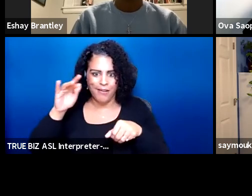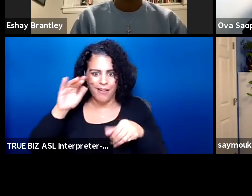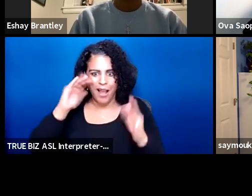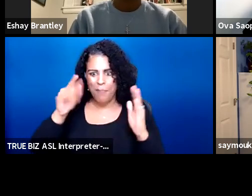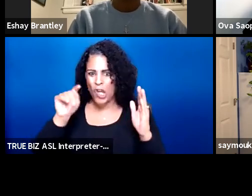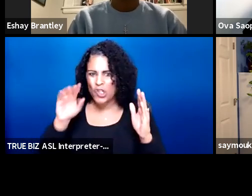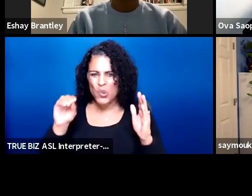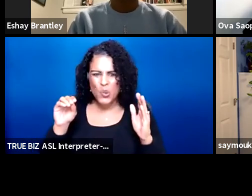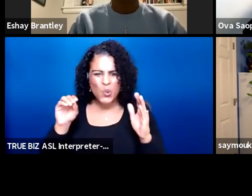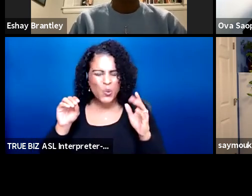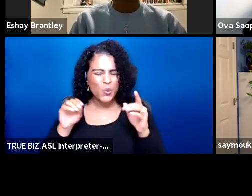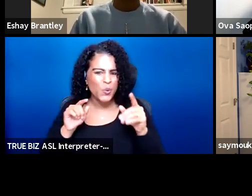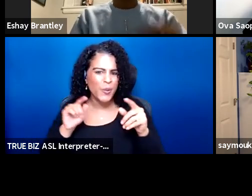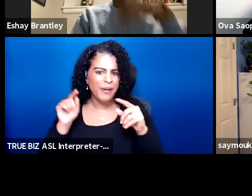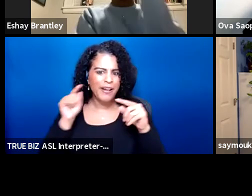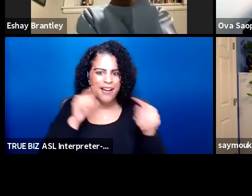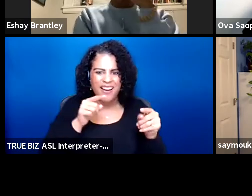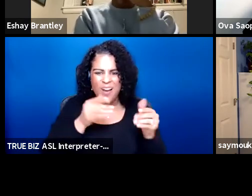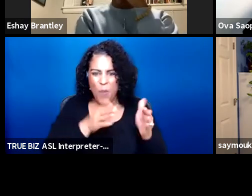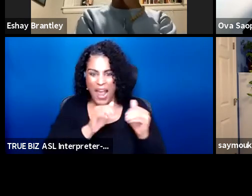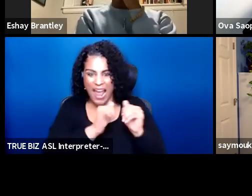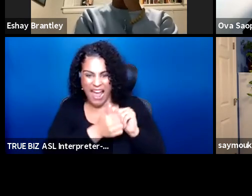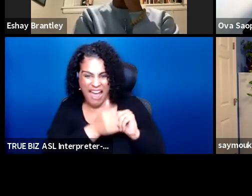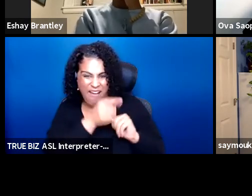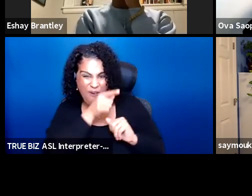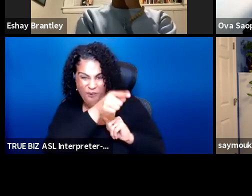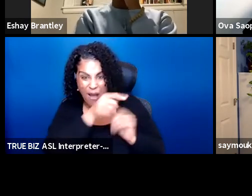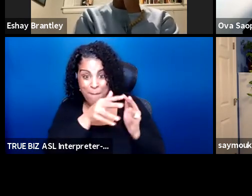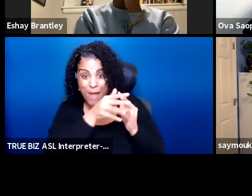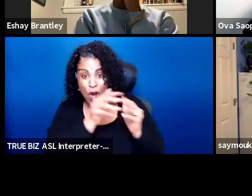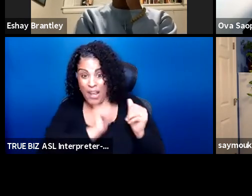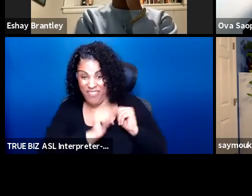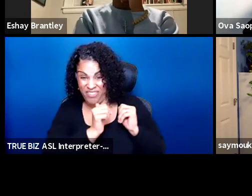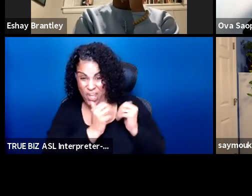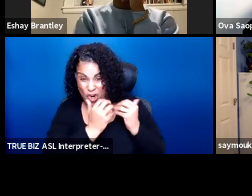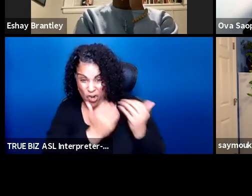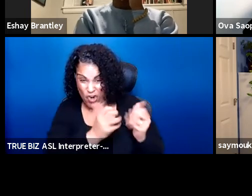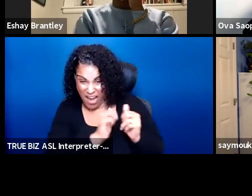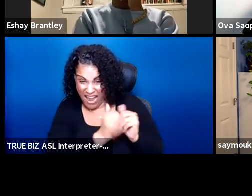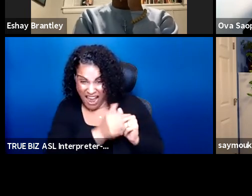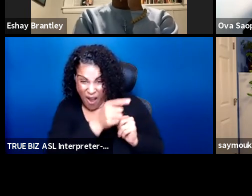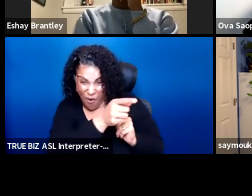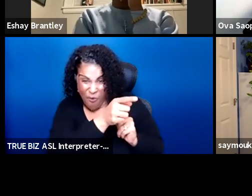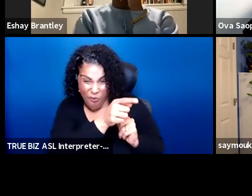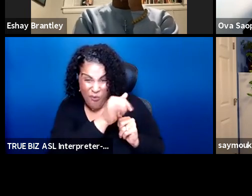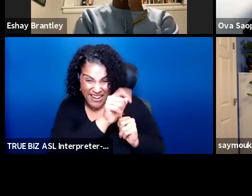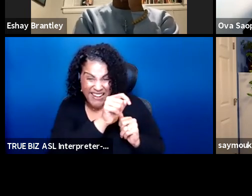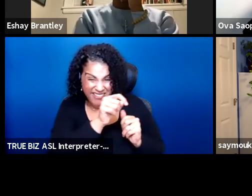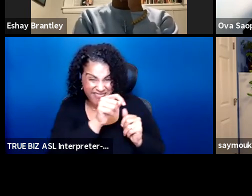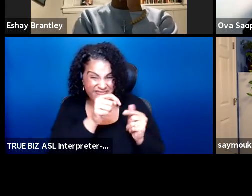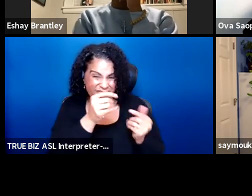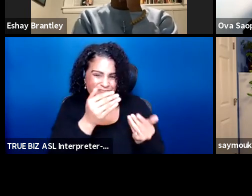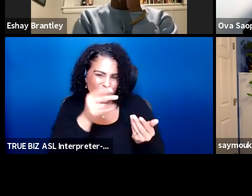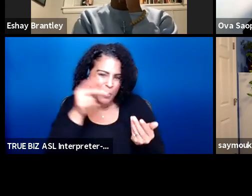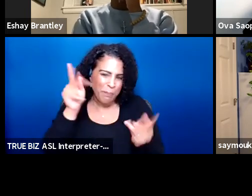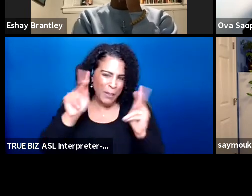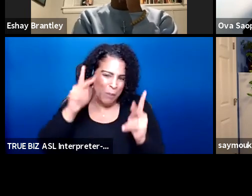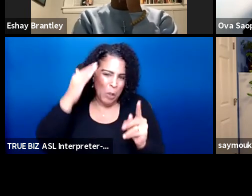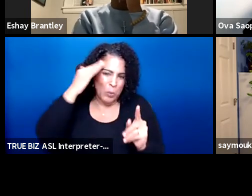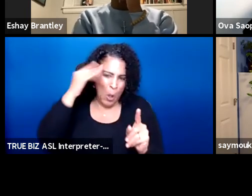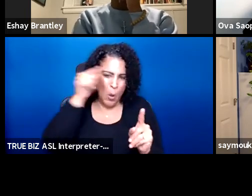this way in which American theater has grown to become. So I do think, like, with a